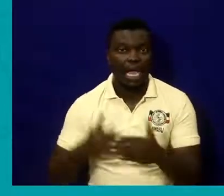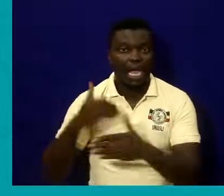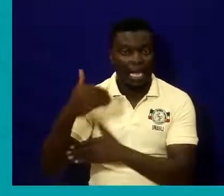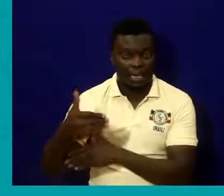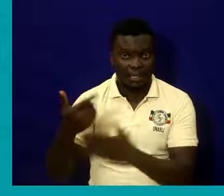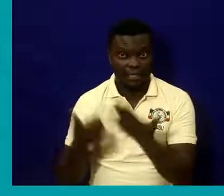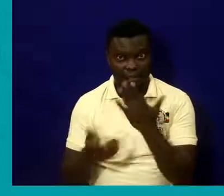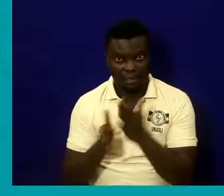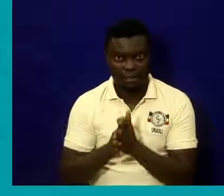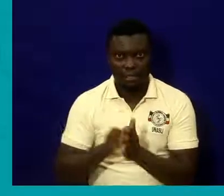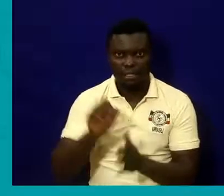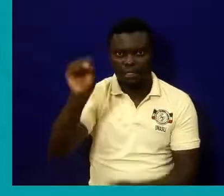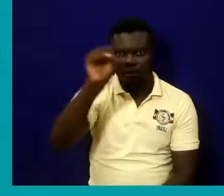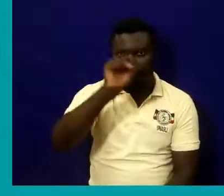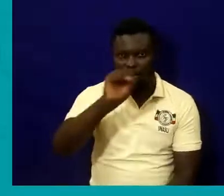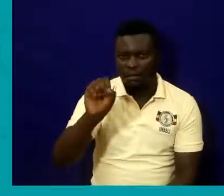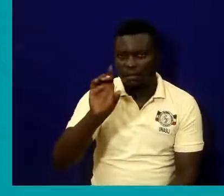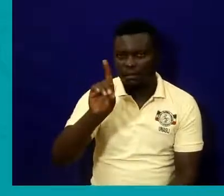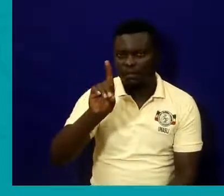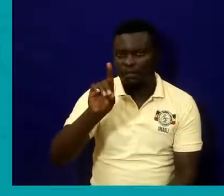Then for sodium,